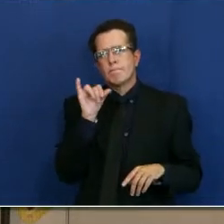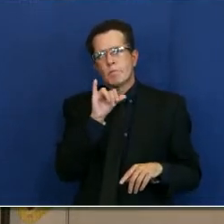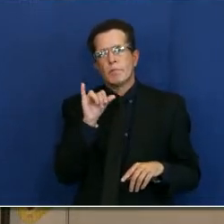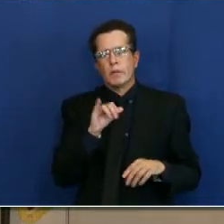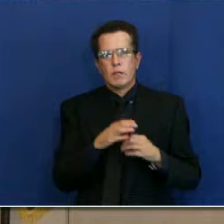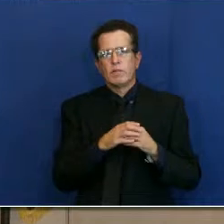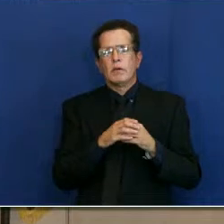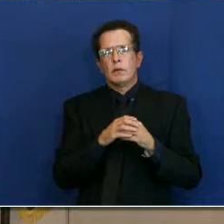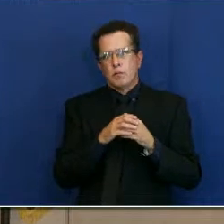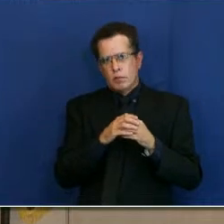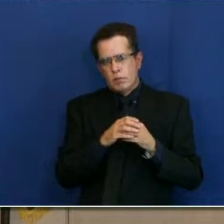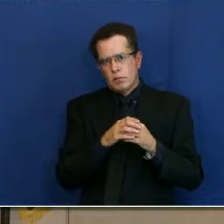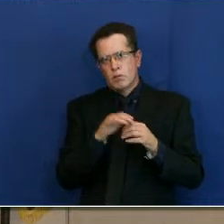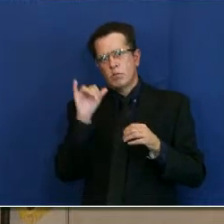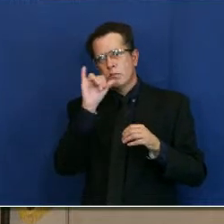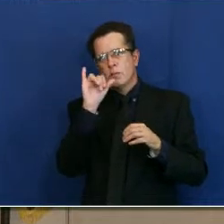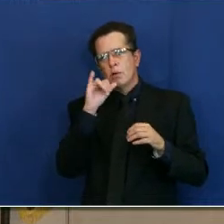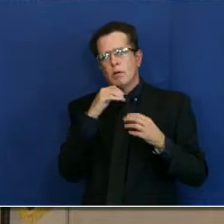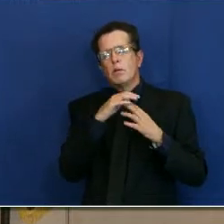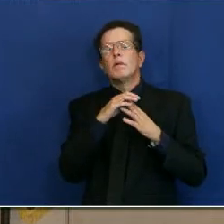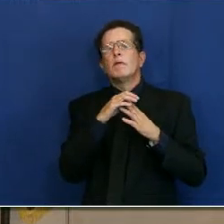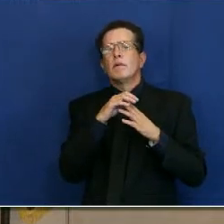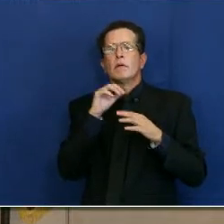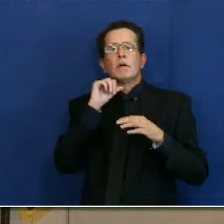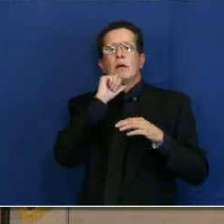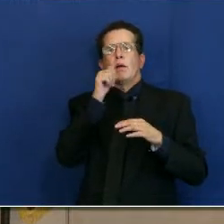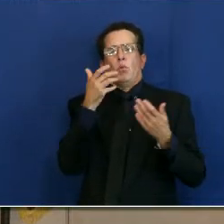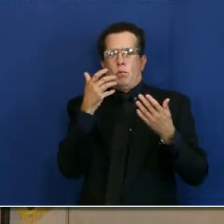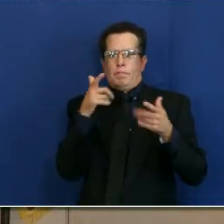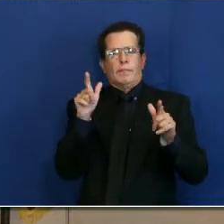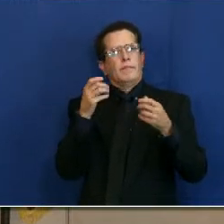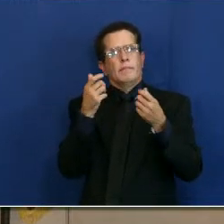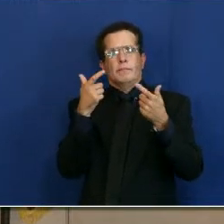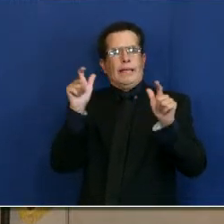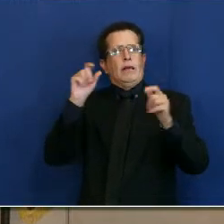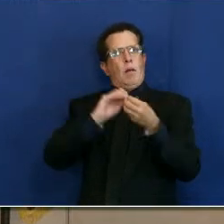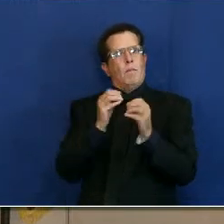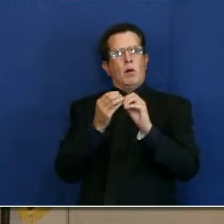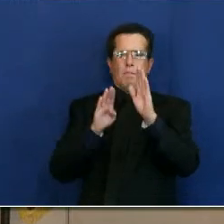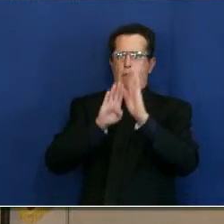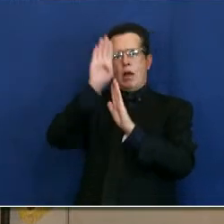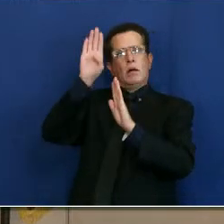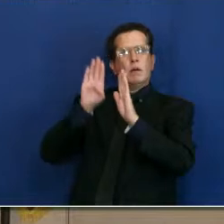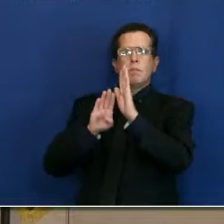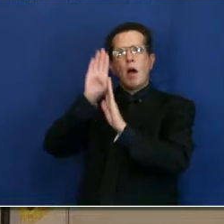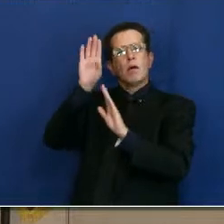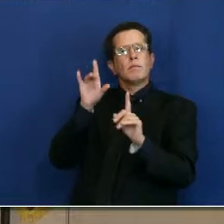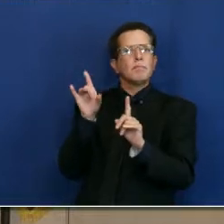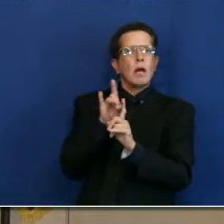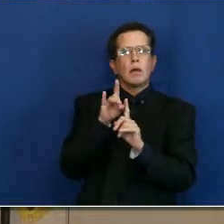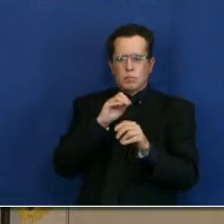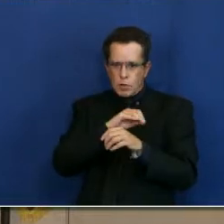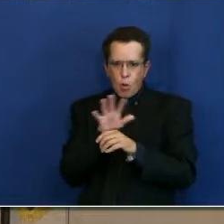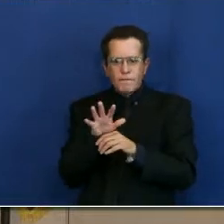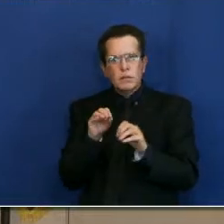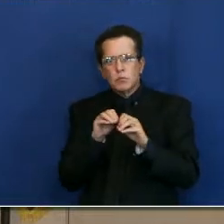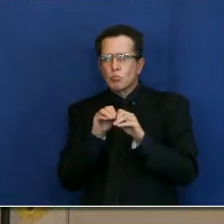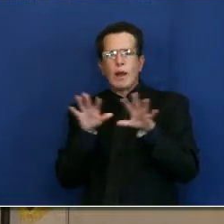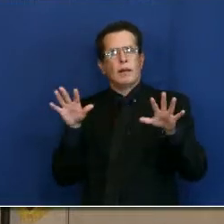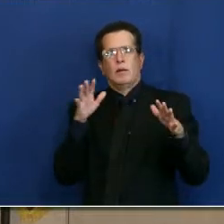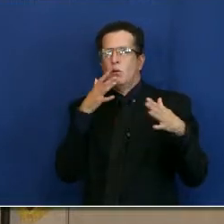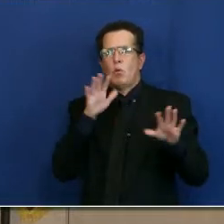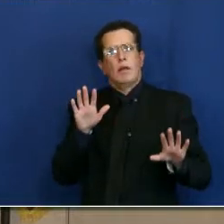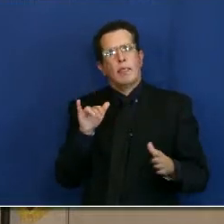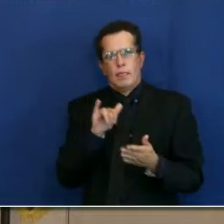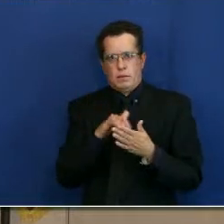the whole process of not having increased numbers of cases. And obviously, you've seen what we've done